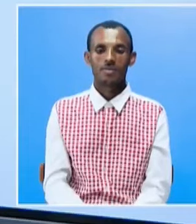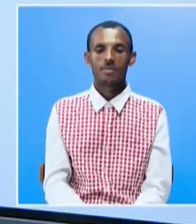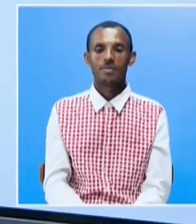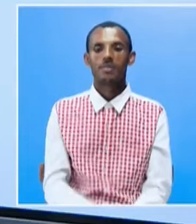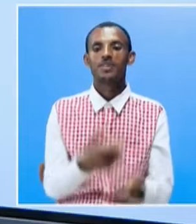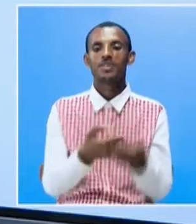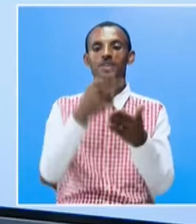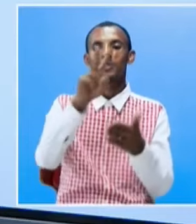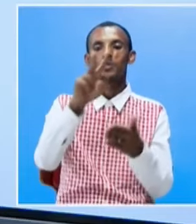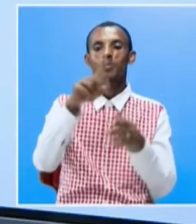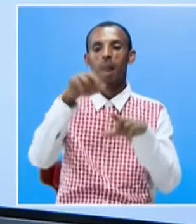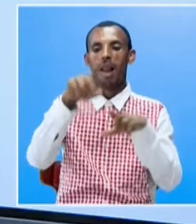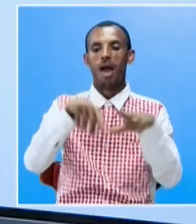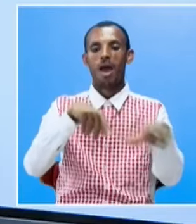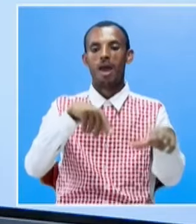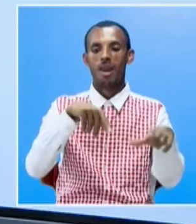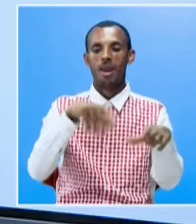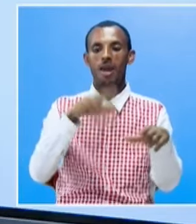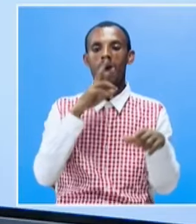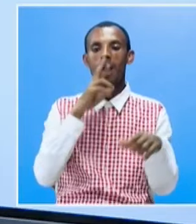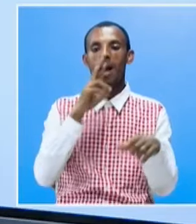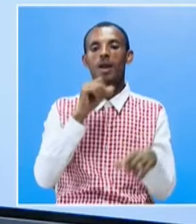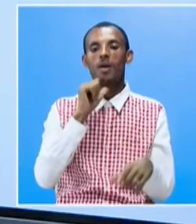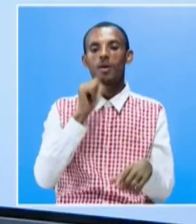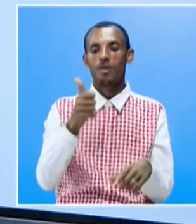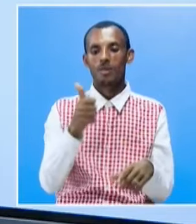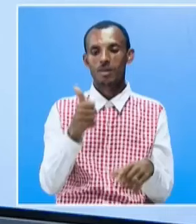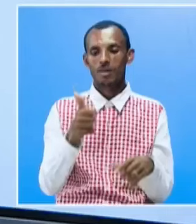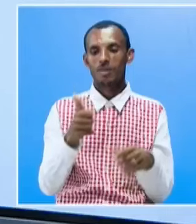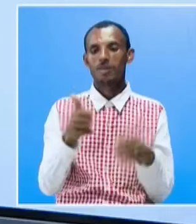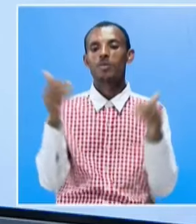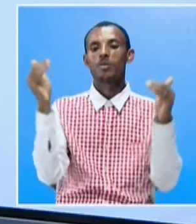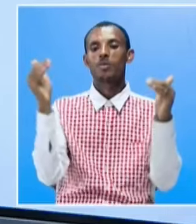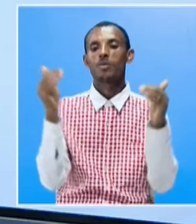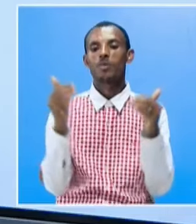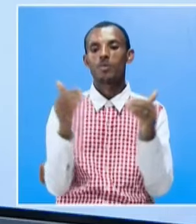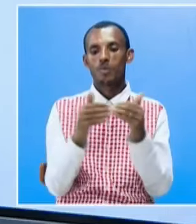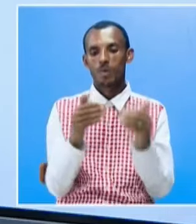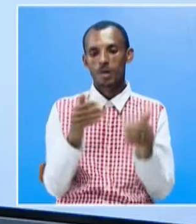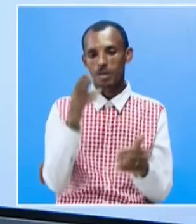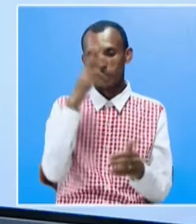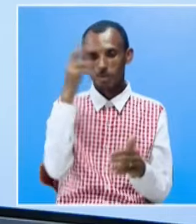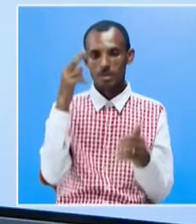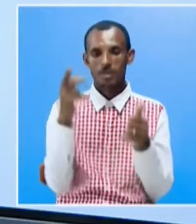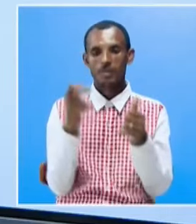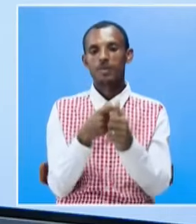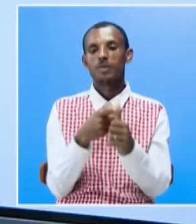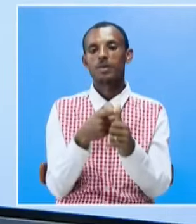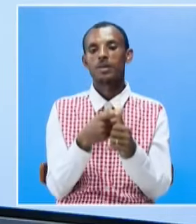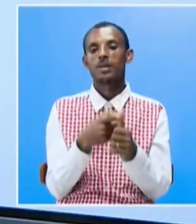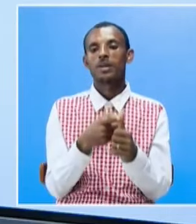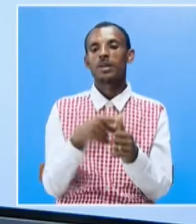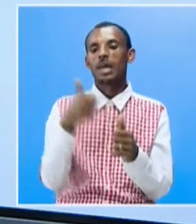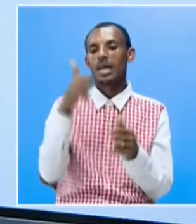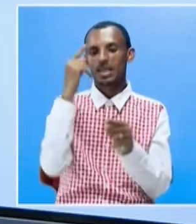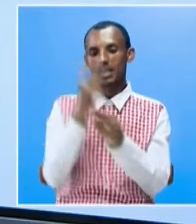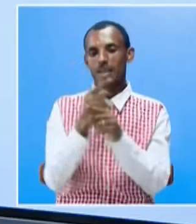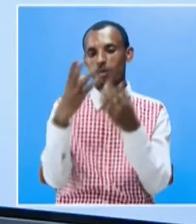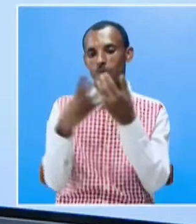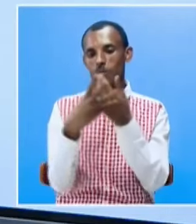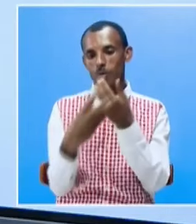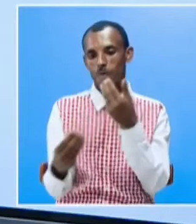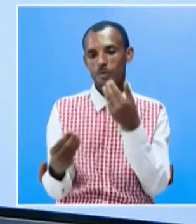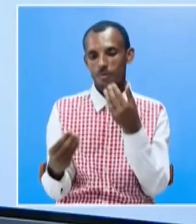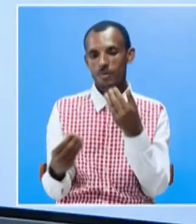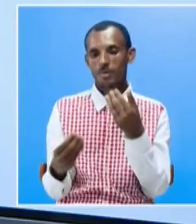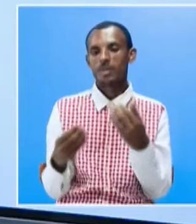These two line segments are not congruent. This one is not the exact copy of this line